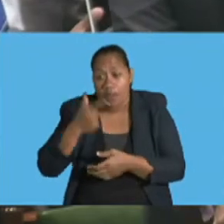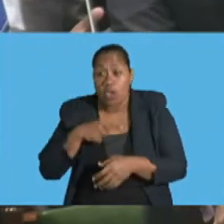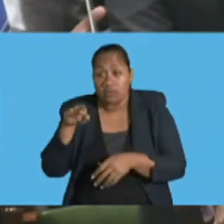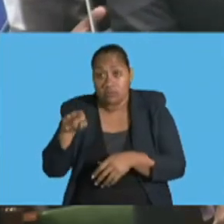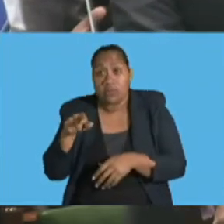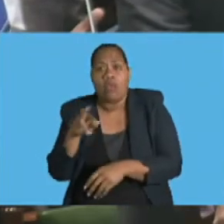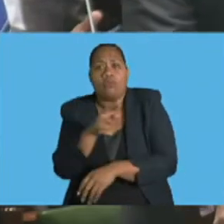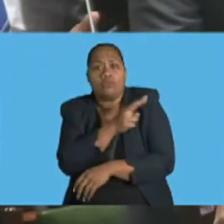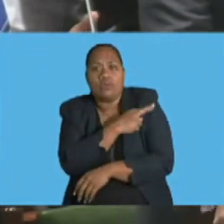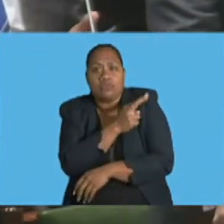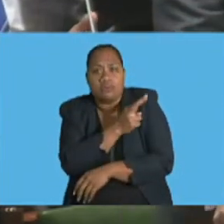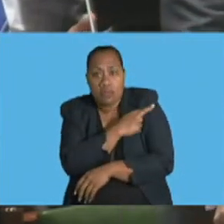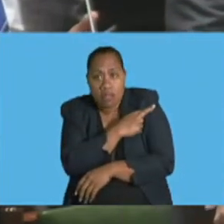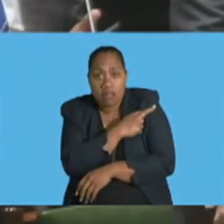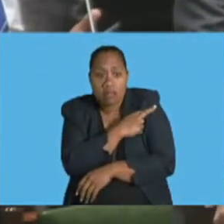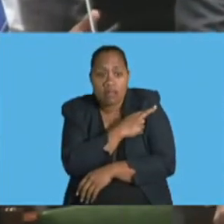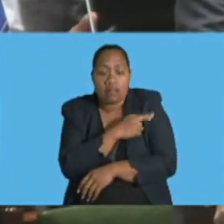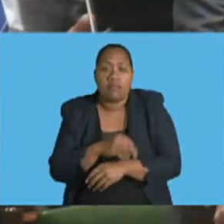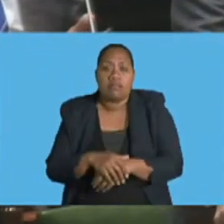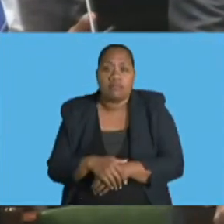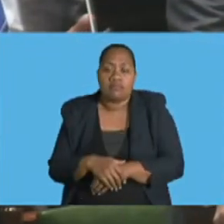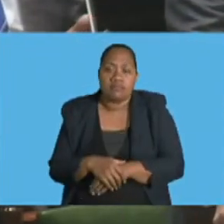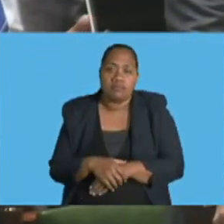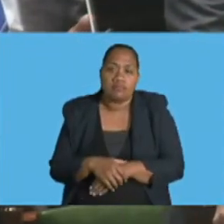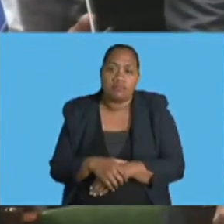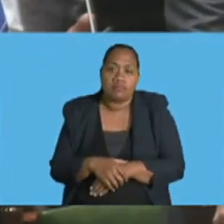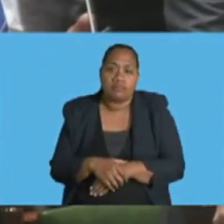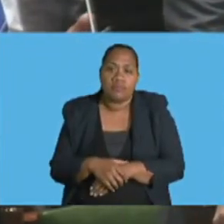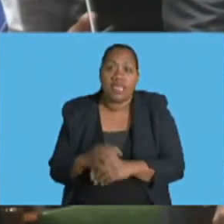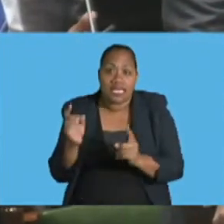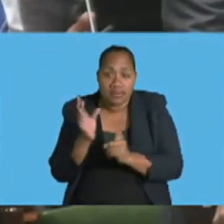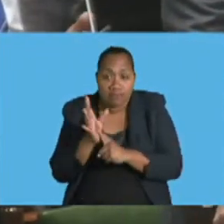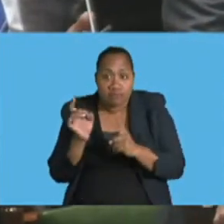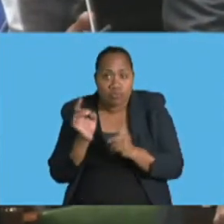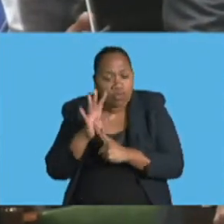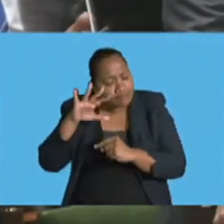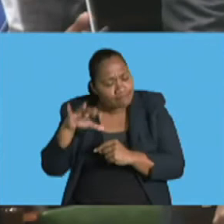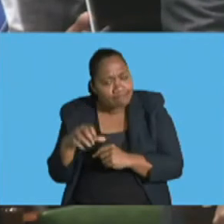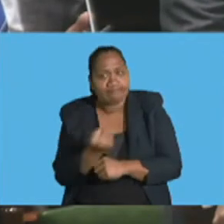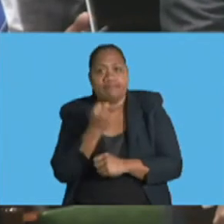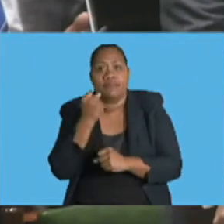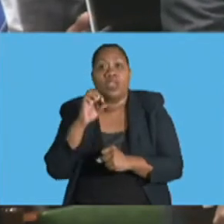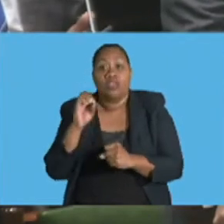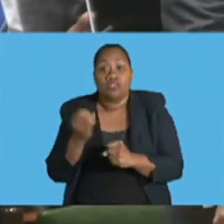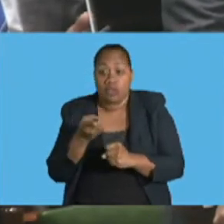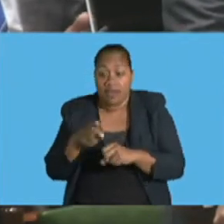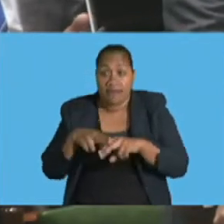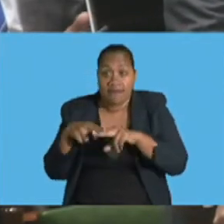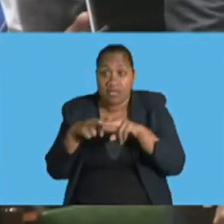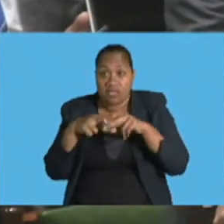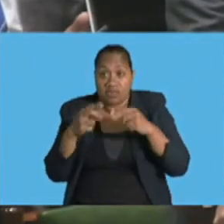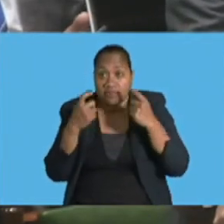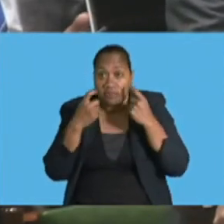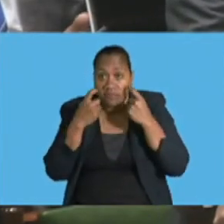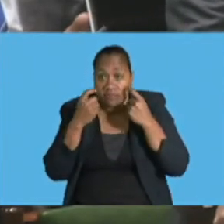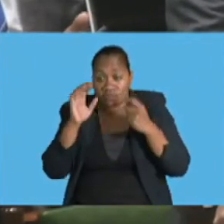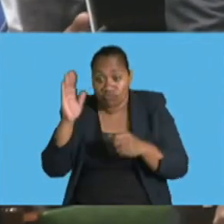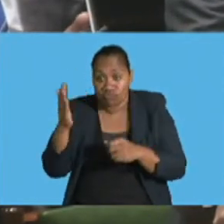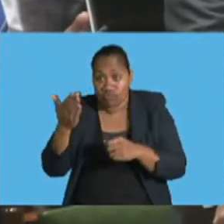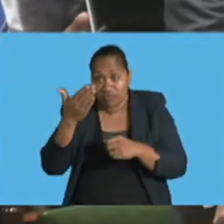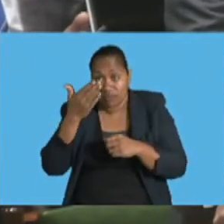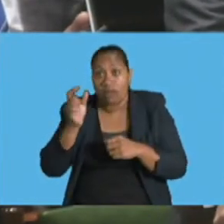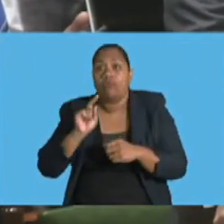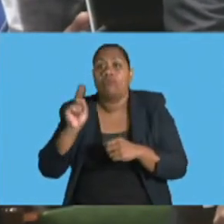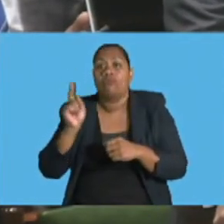is balanced, and it is necessary in the interest of demonstrating Fiji's resolve and persuading other nations to